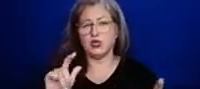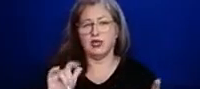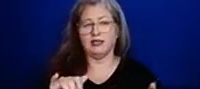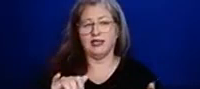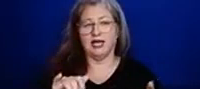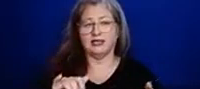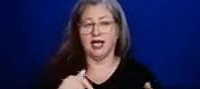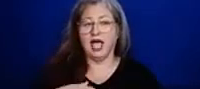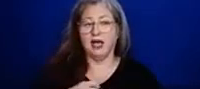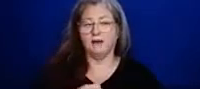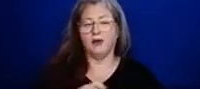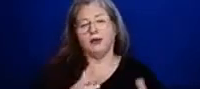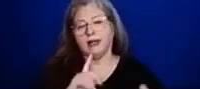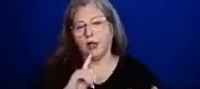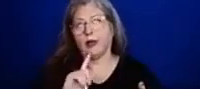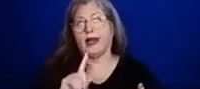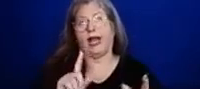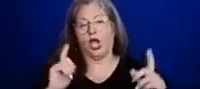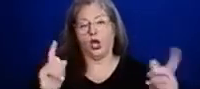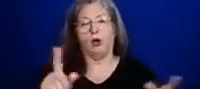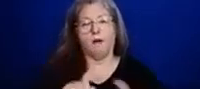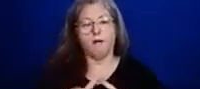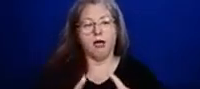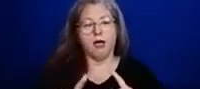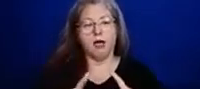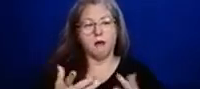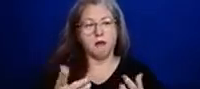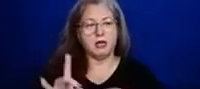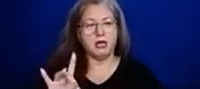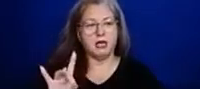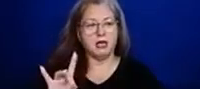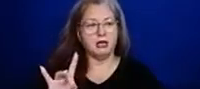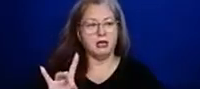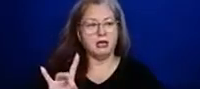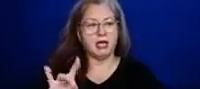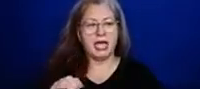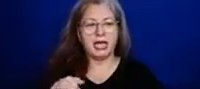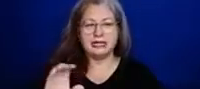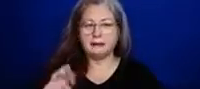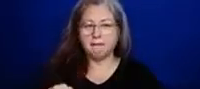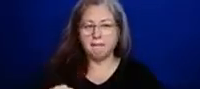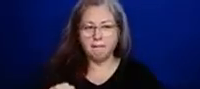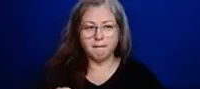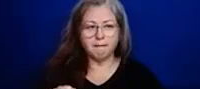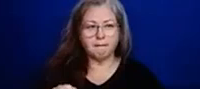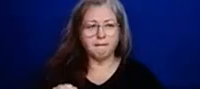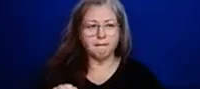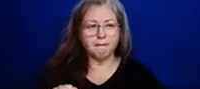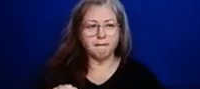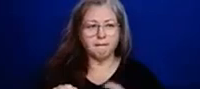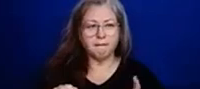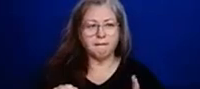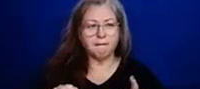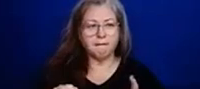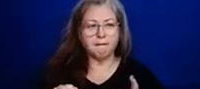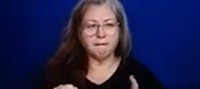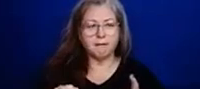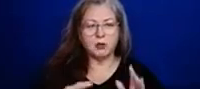really huge, but it's like say como 2 meters por 80